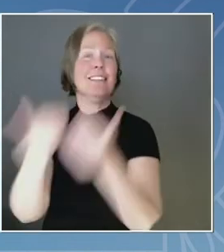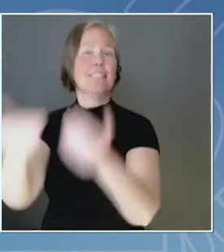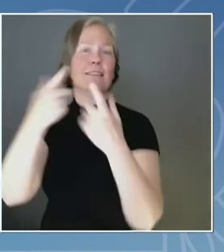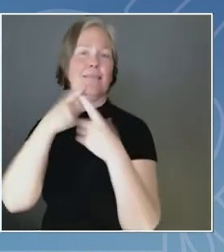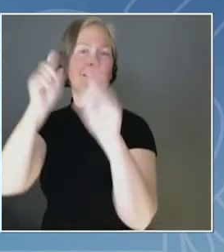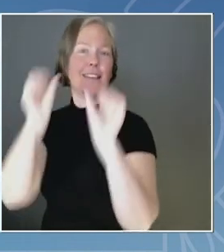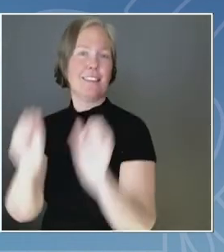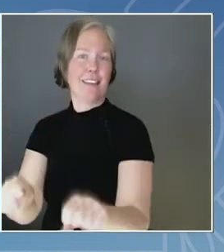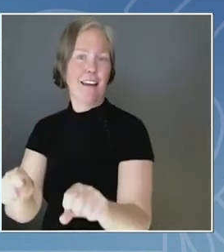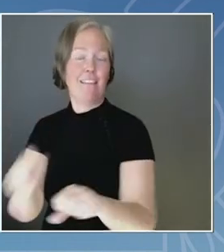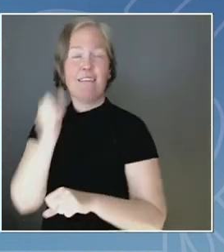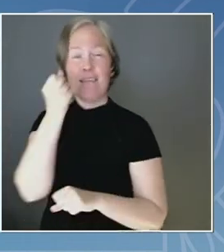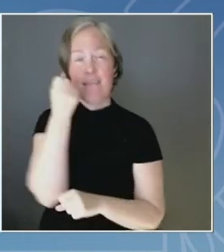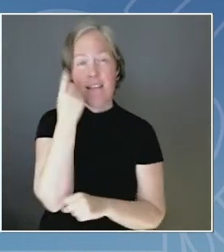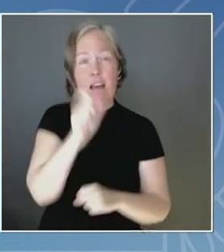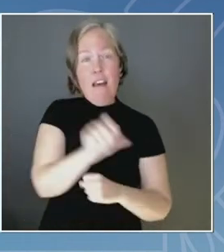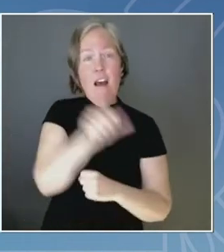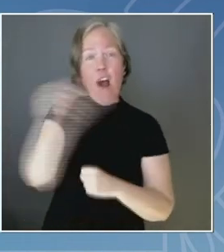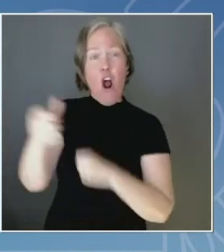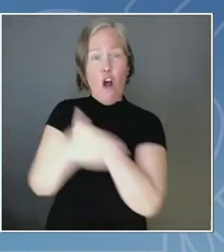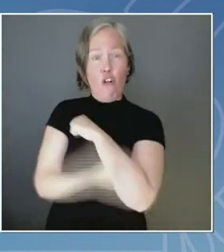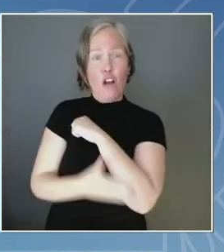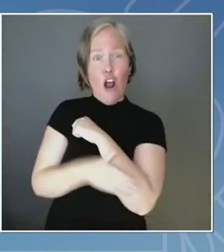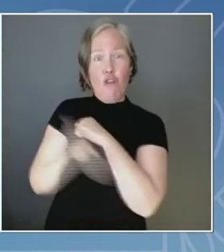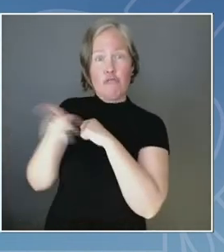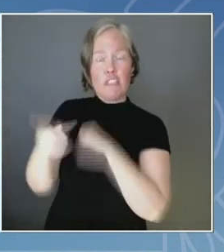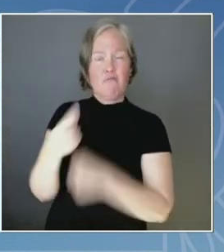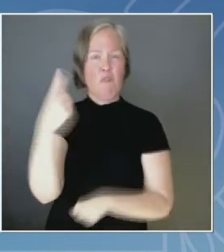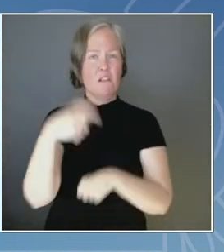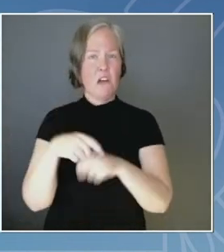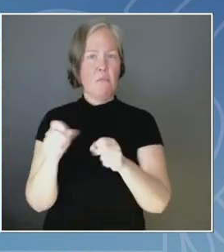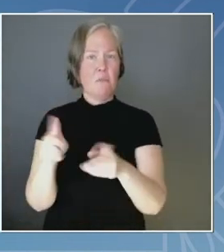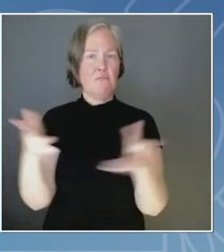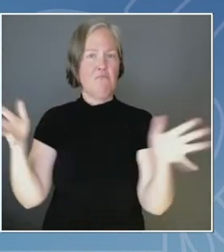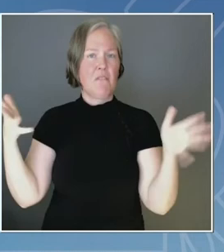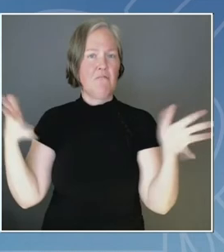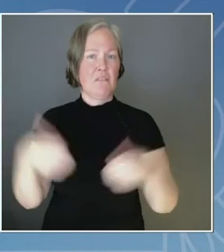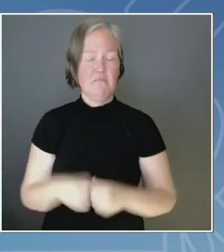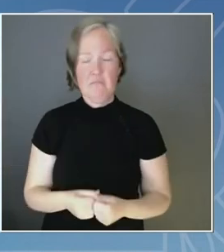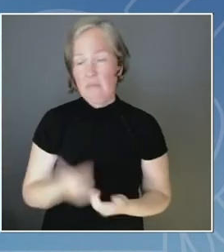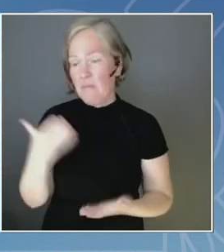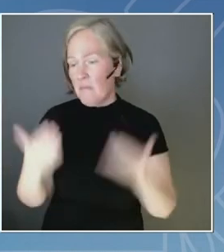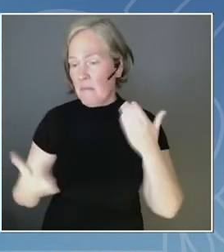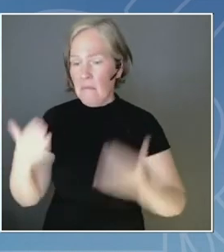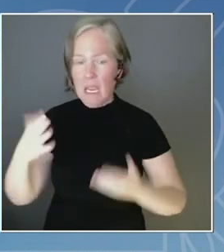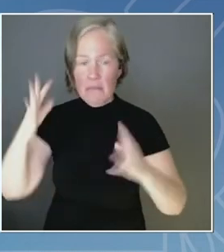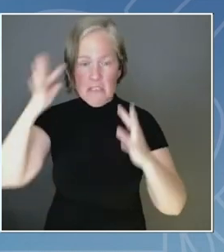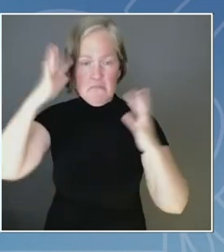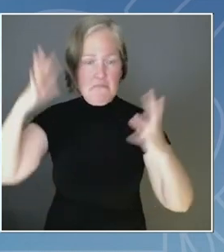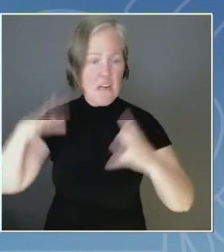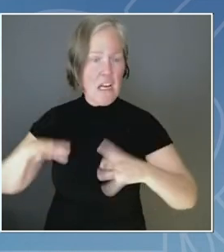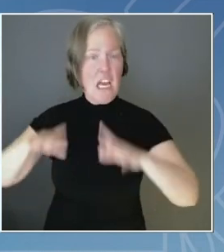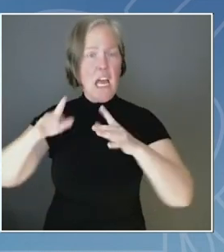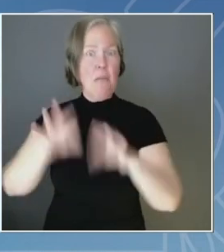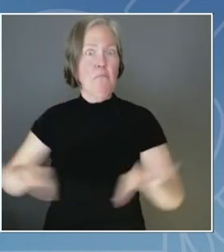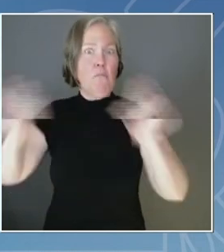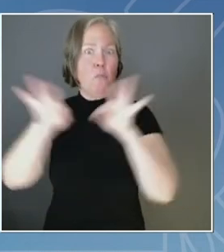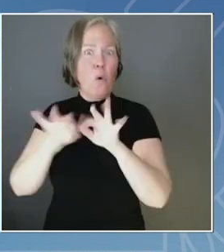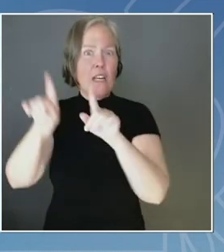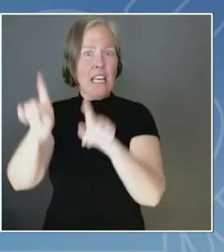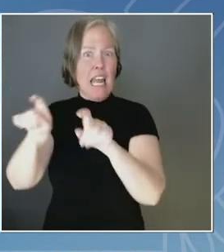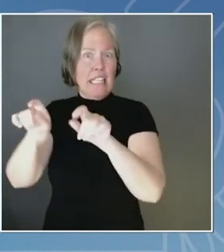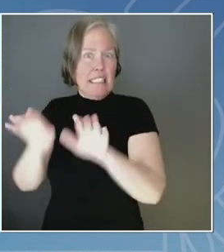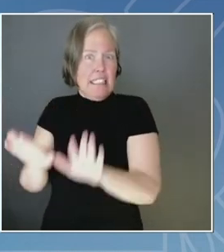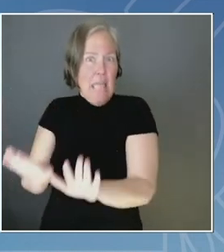the day that you take that big exam. And if you are sick that day, your life is over. But here you